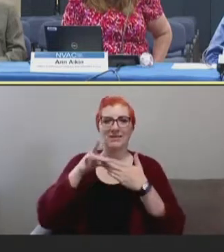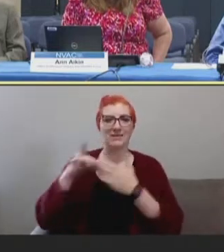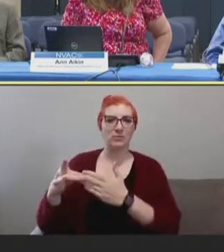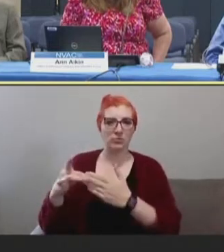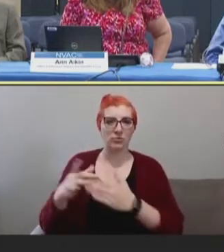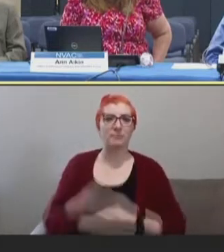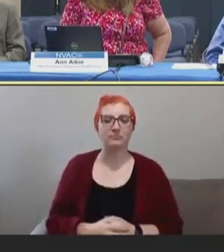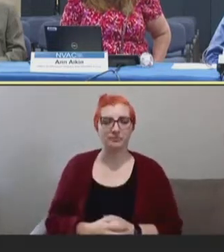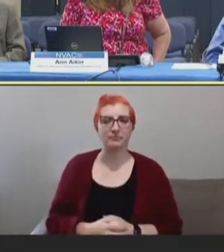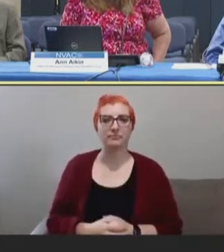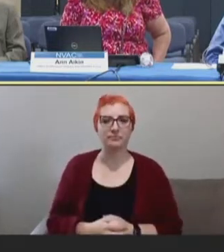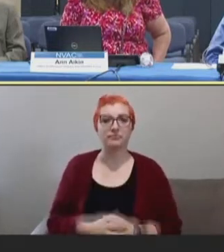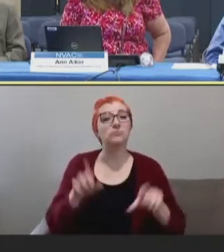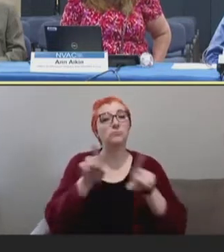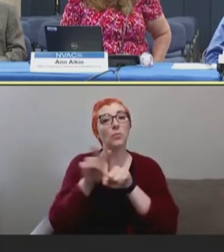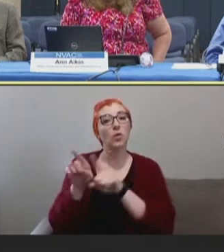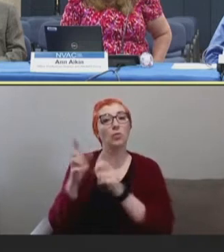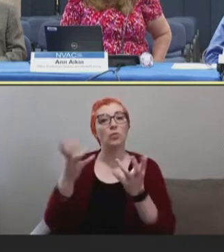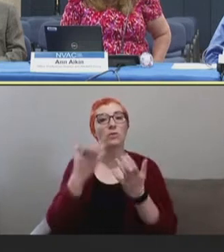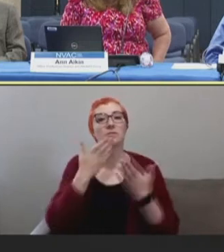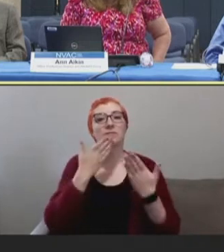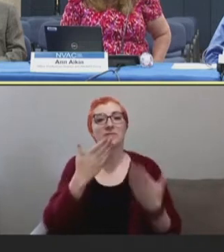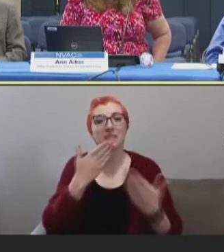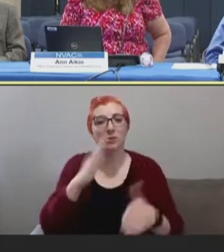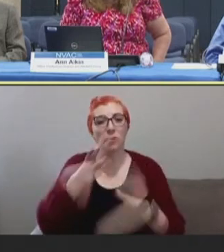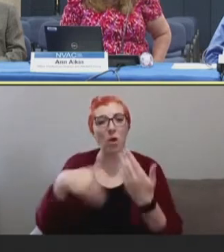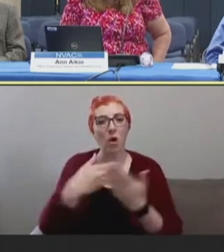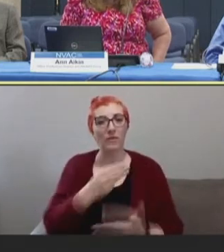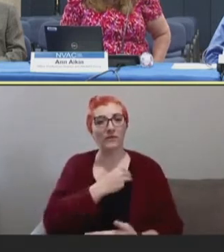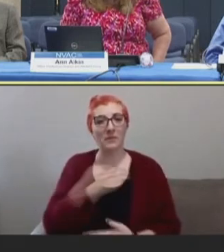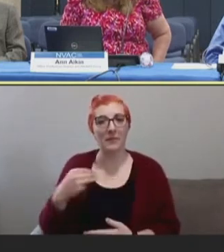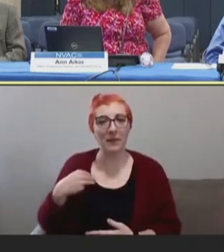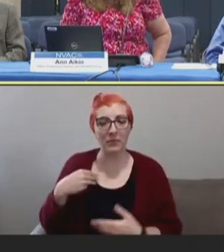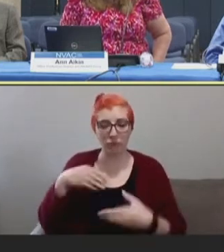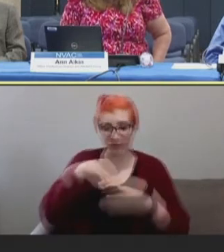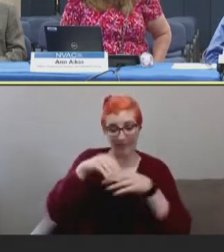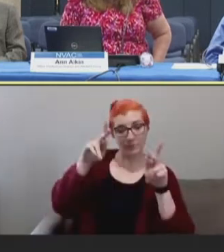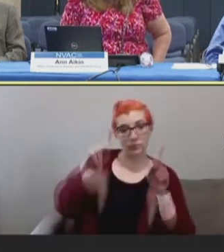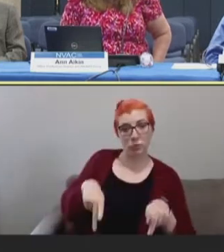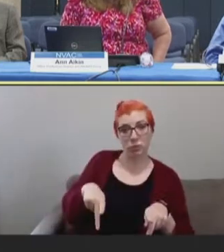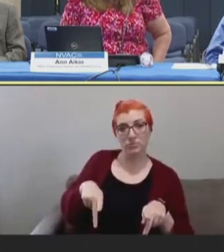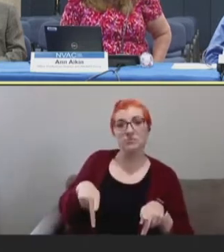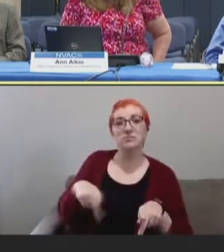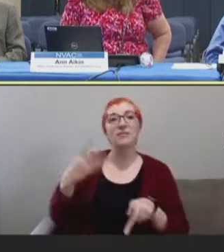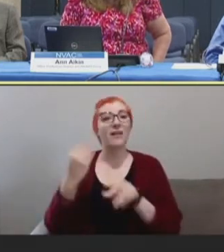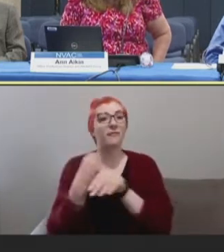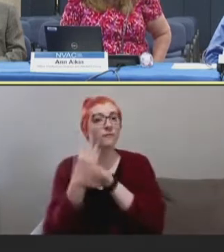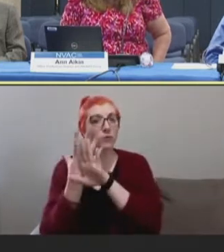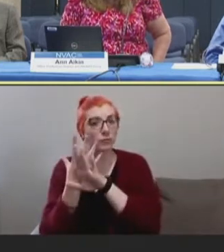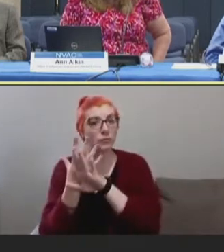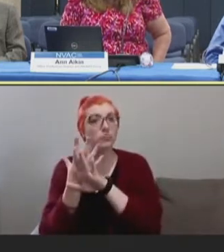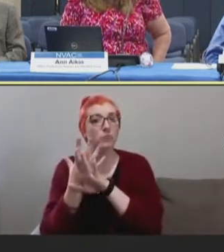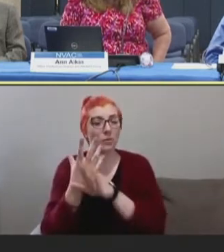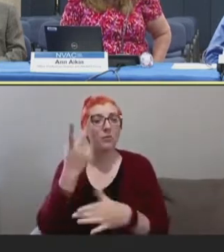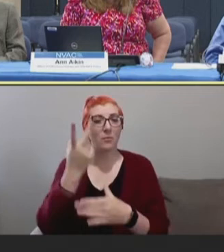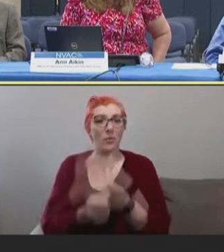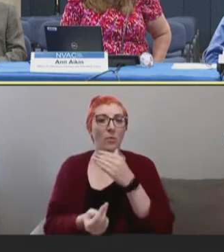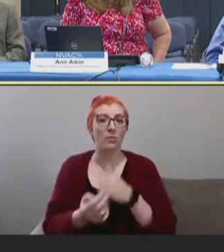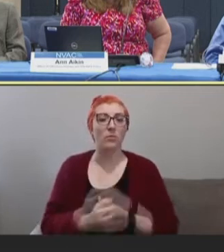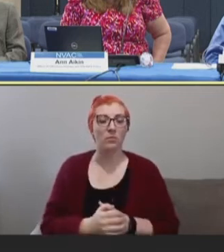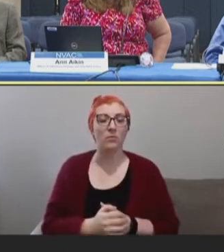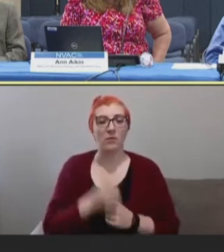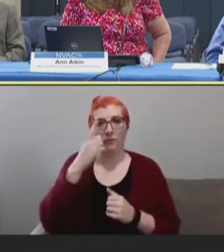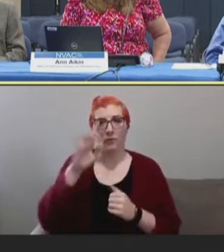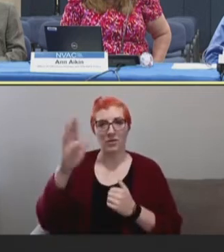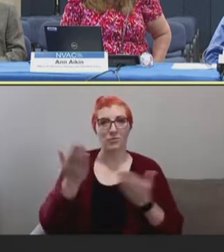I also wanted to say thank you to all of our members, both in person and who are on remotely, for their service